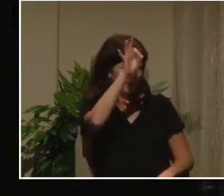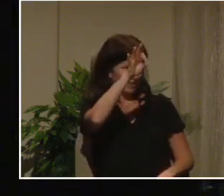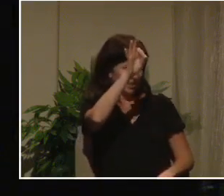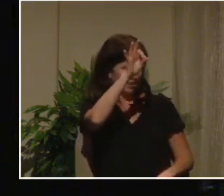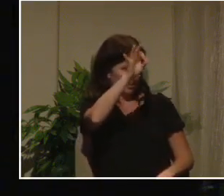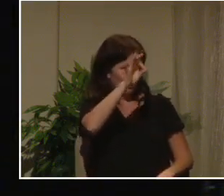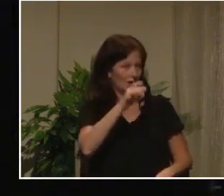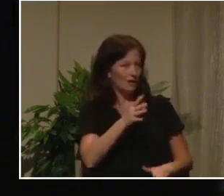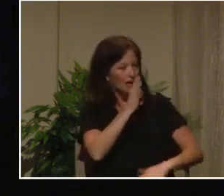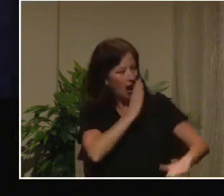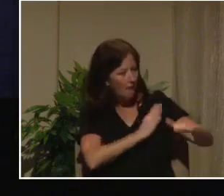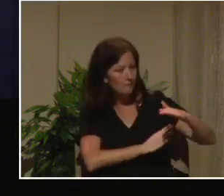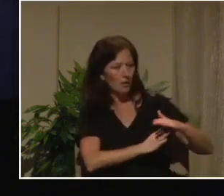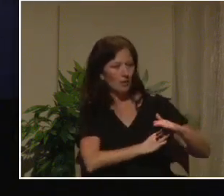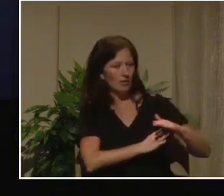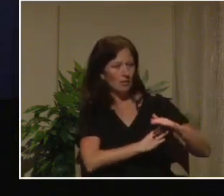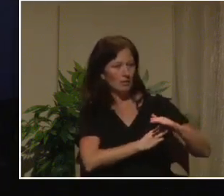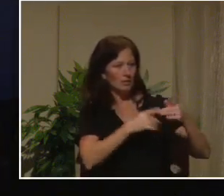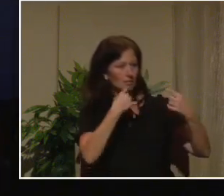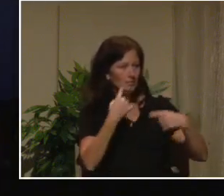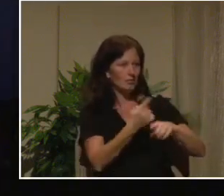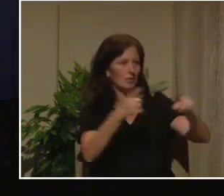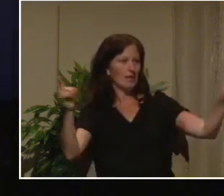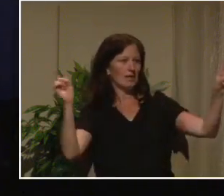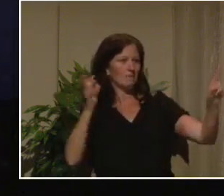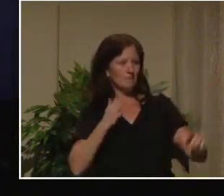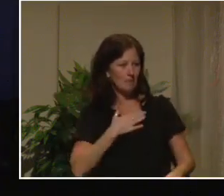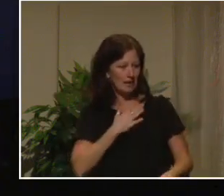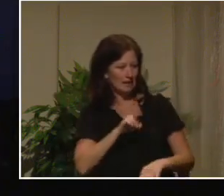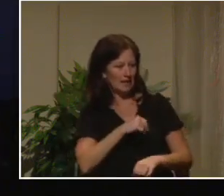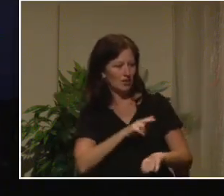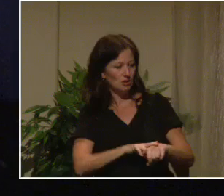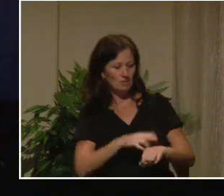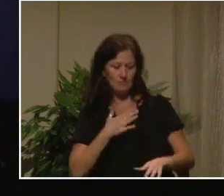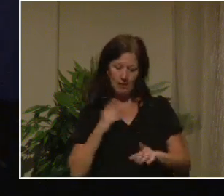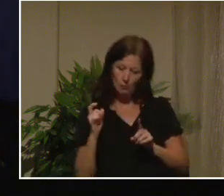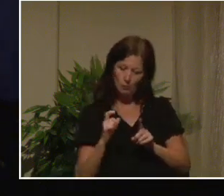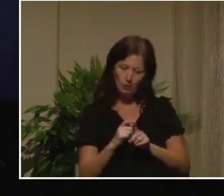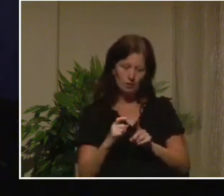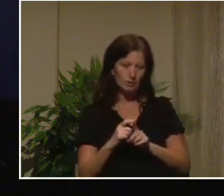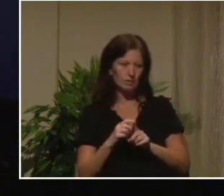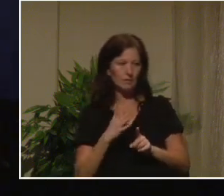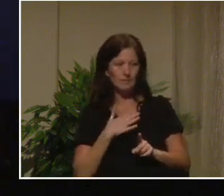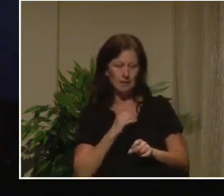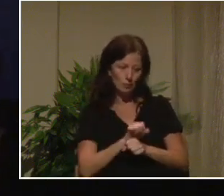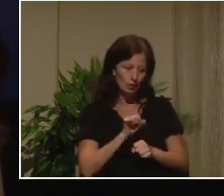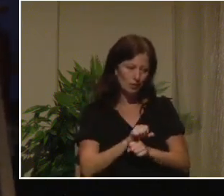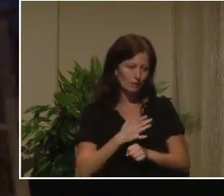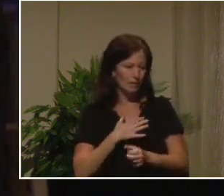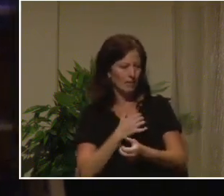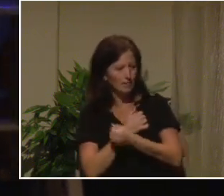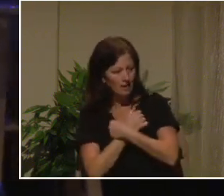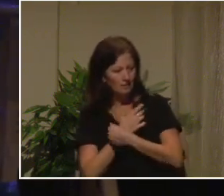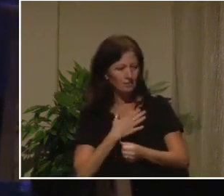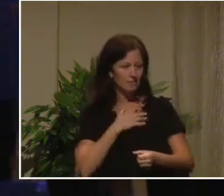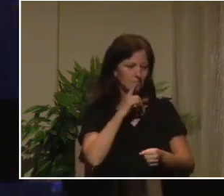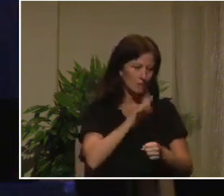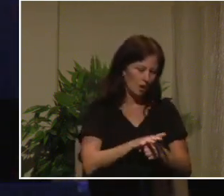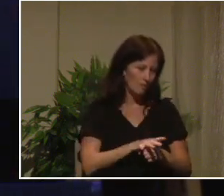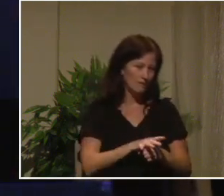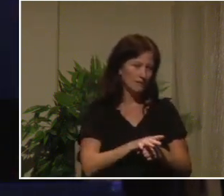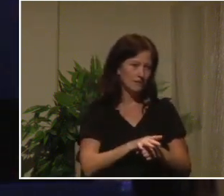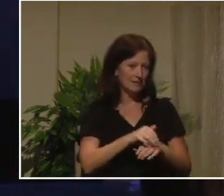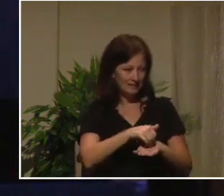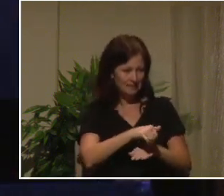you to be a humble prophet proclaiming to my nation my word, my love, my promises,